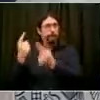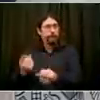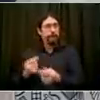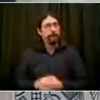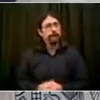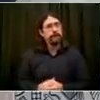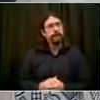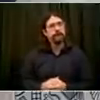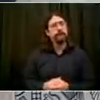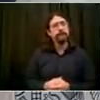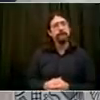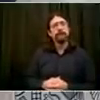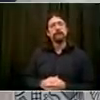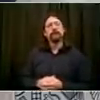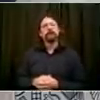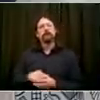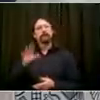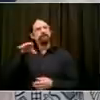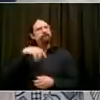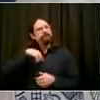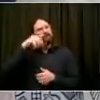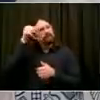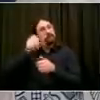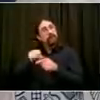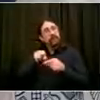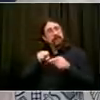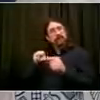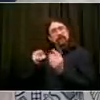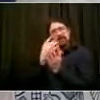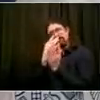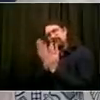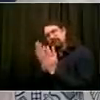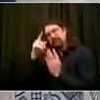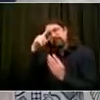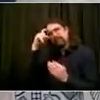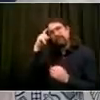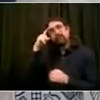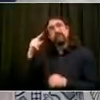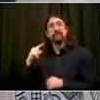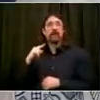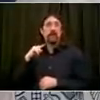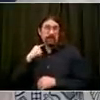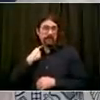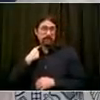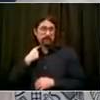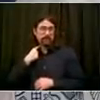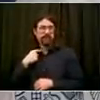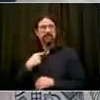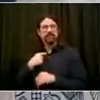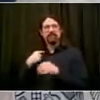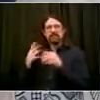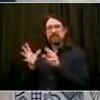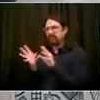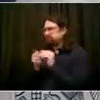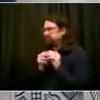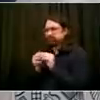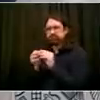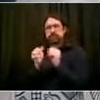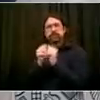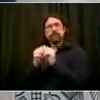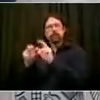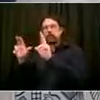the discussion of the 3% and the feeling that we had to set a very strict standard. We had to have, in effect, a social